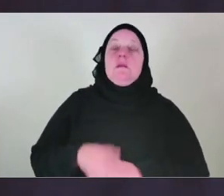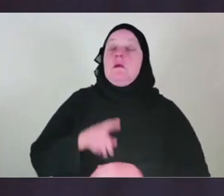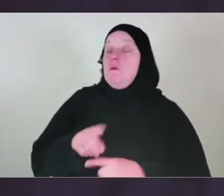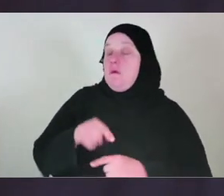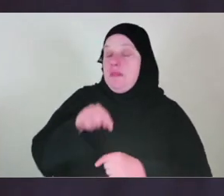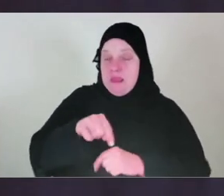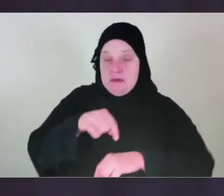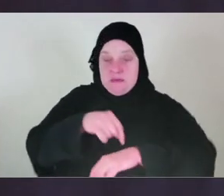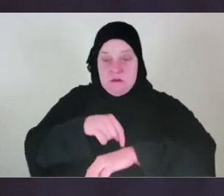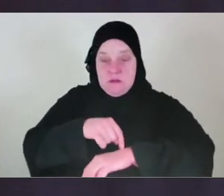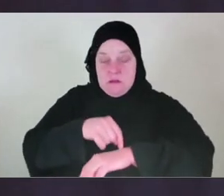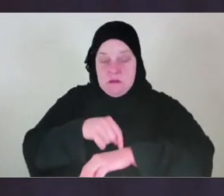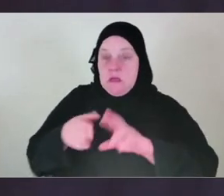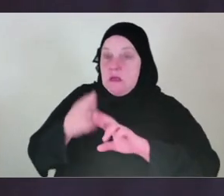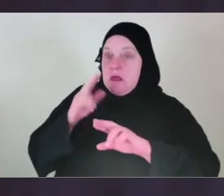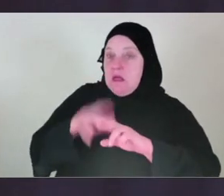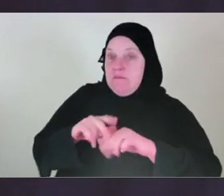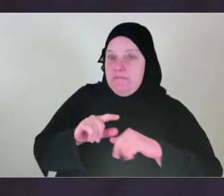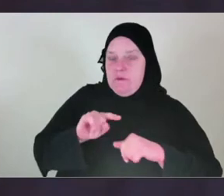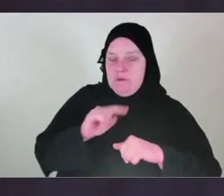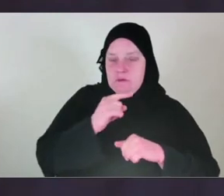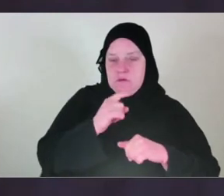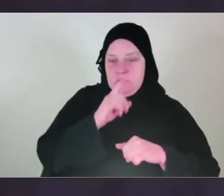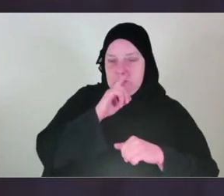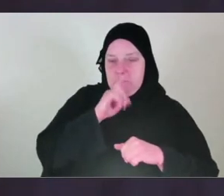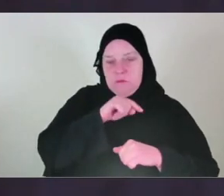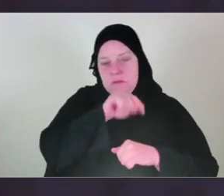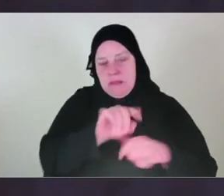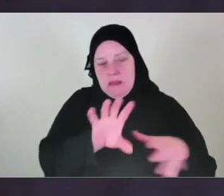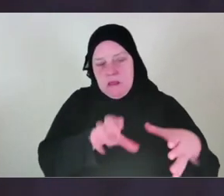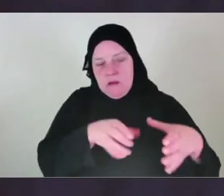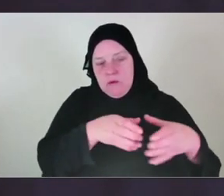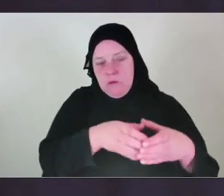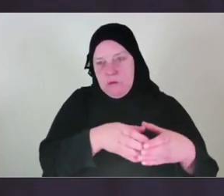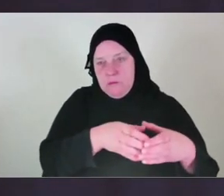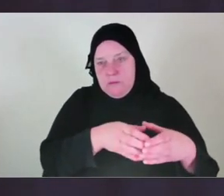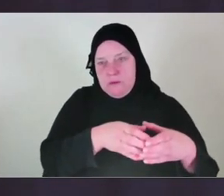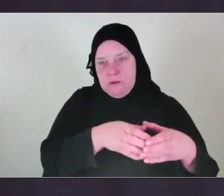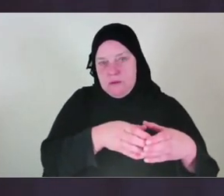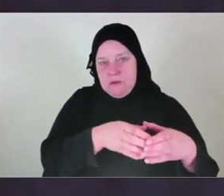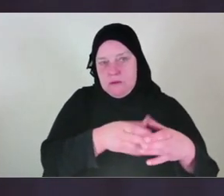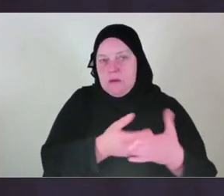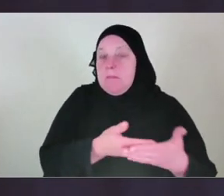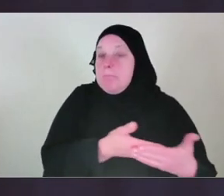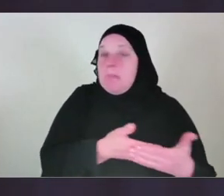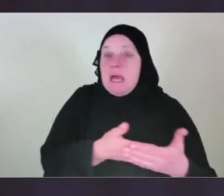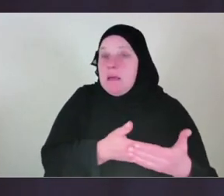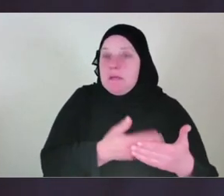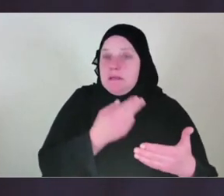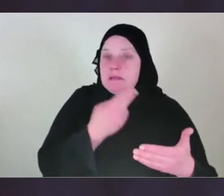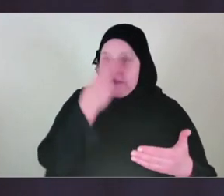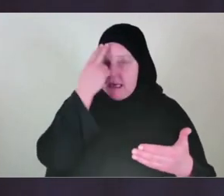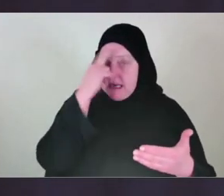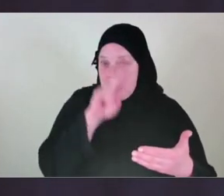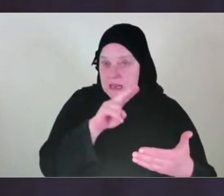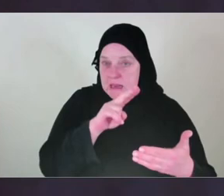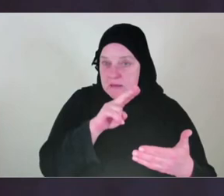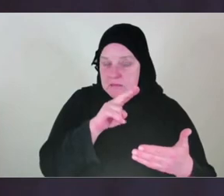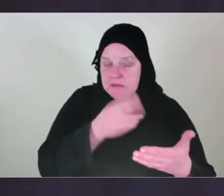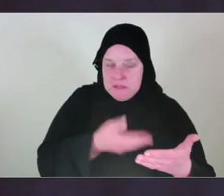Ali. They wouldn't dare to do this. If they were, they would be accused of